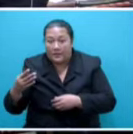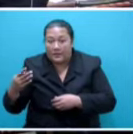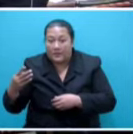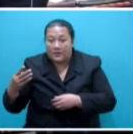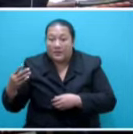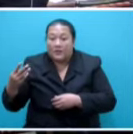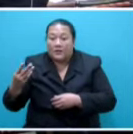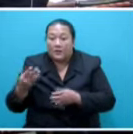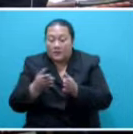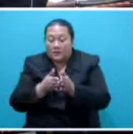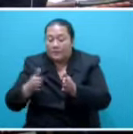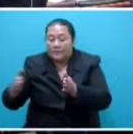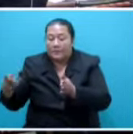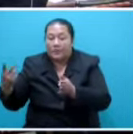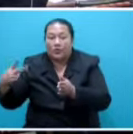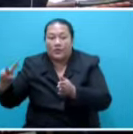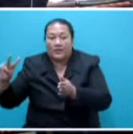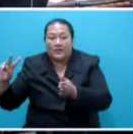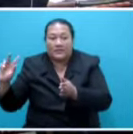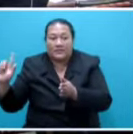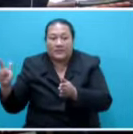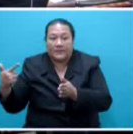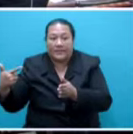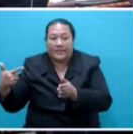Honourable members, you will have to